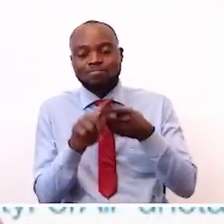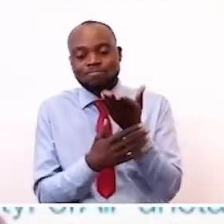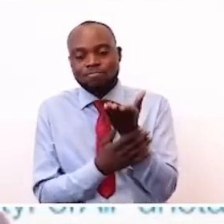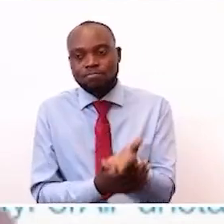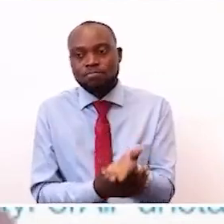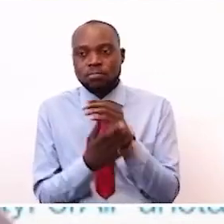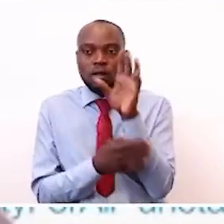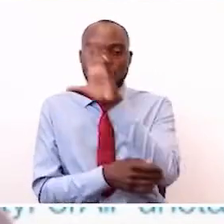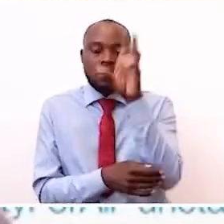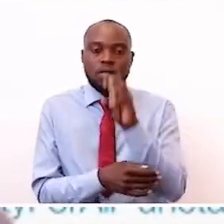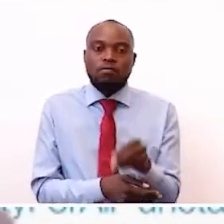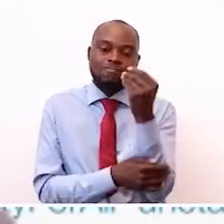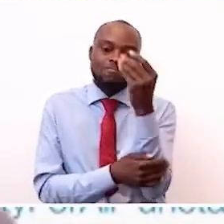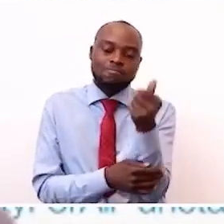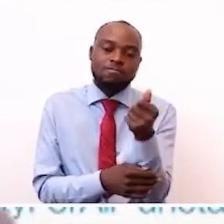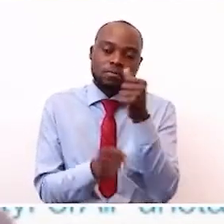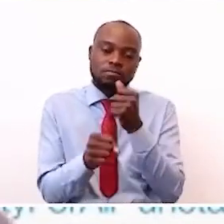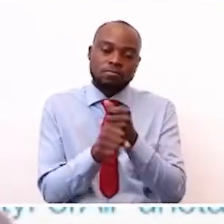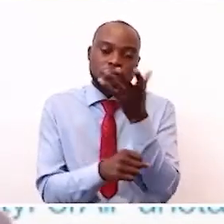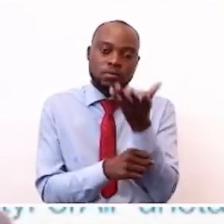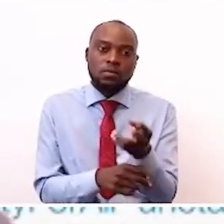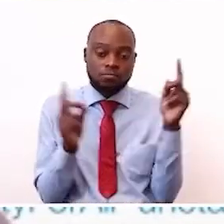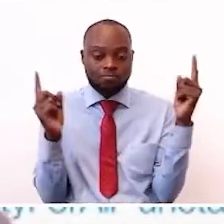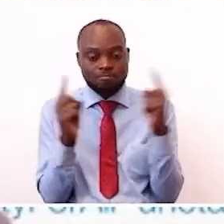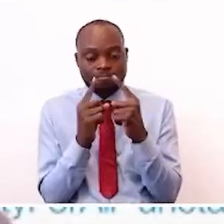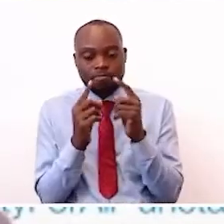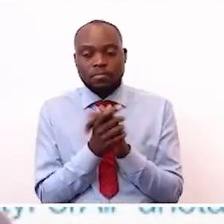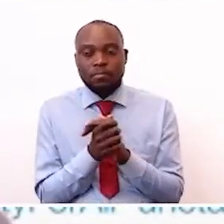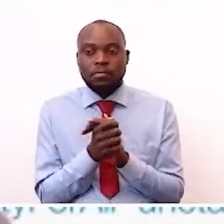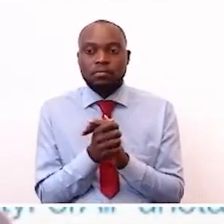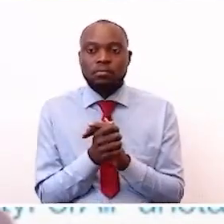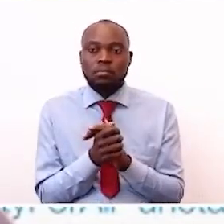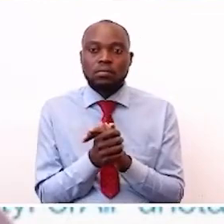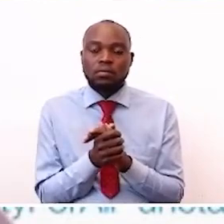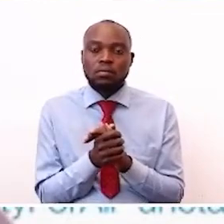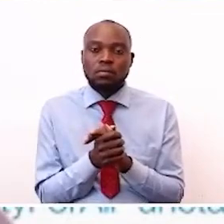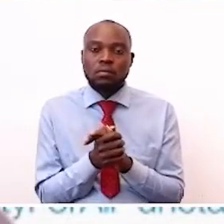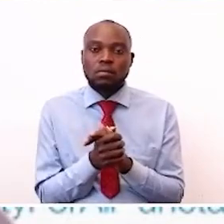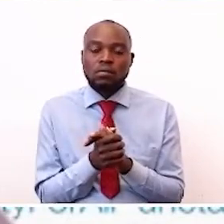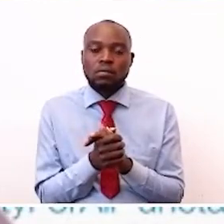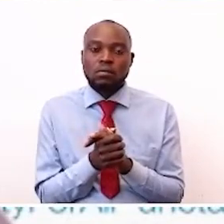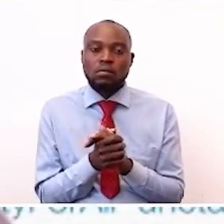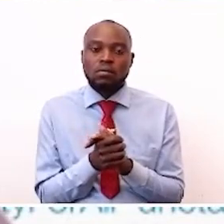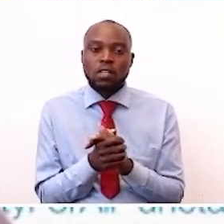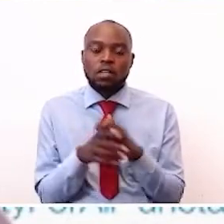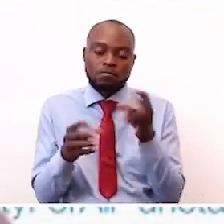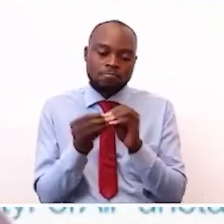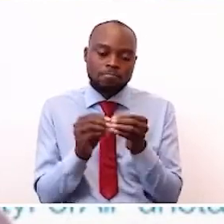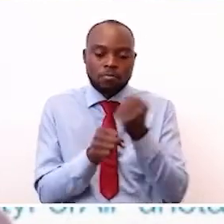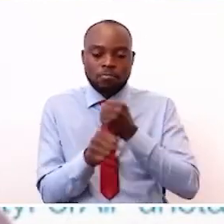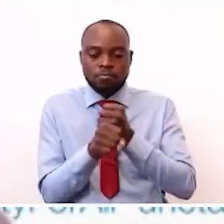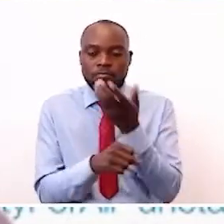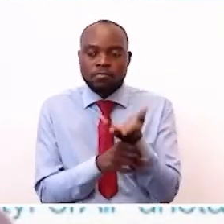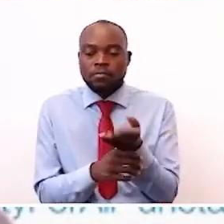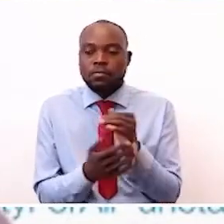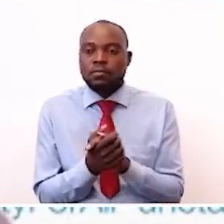the African financial architecture basis is to rethink the role of development finance.